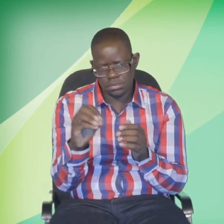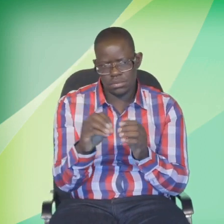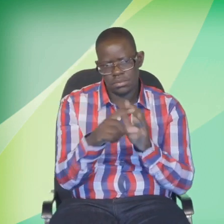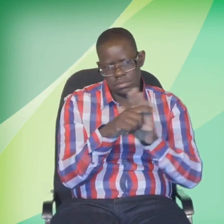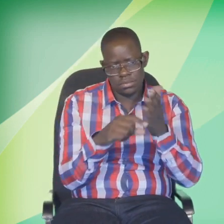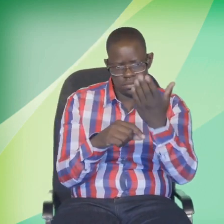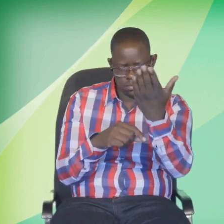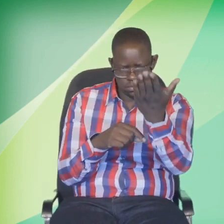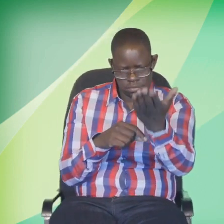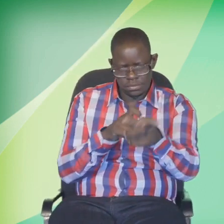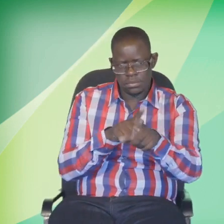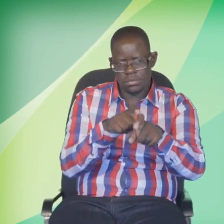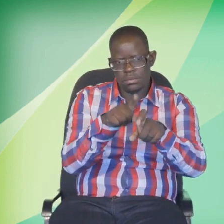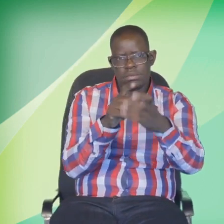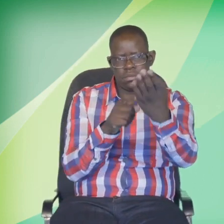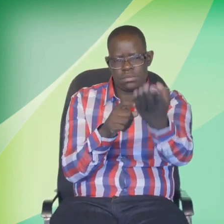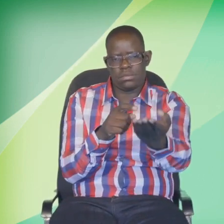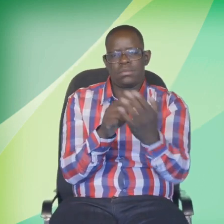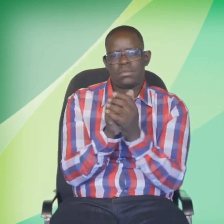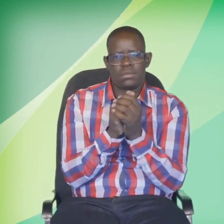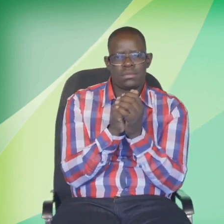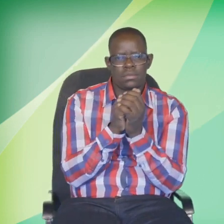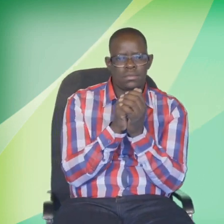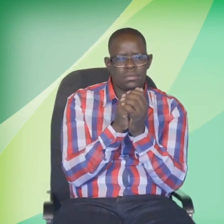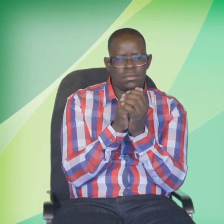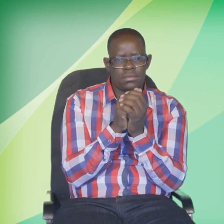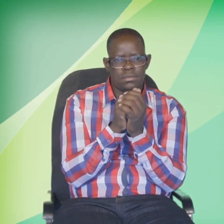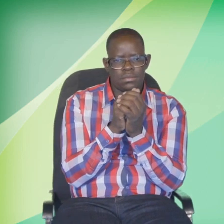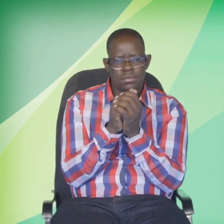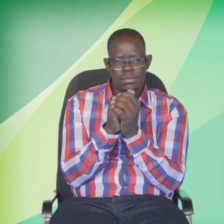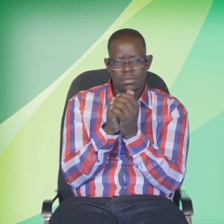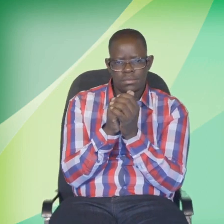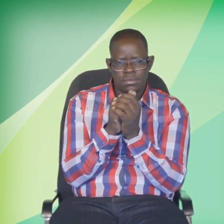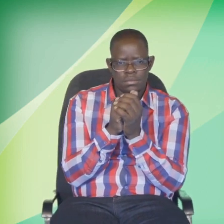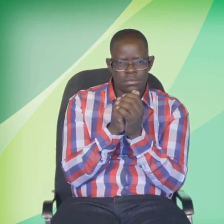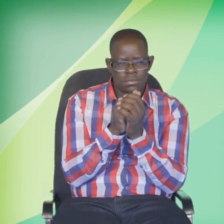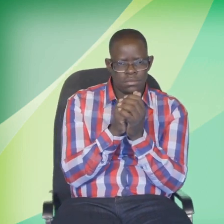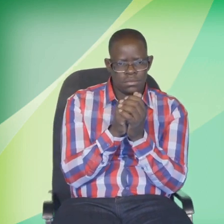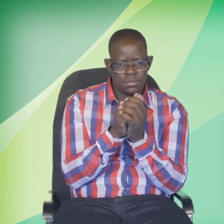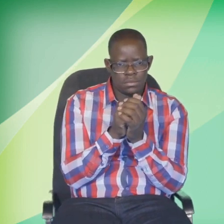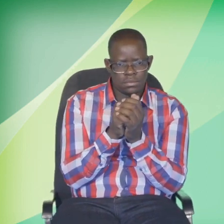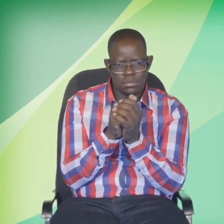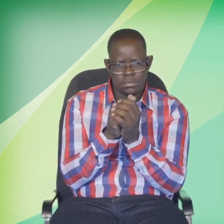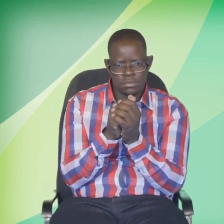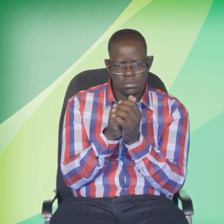560. Cash and checks paid to creditors 2,800. Discount